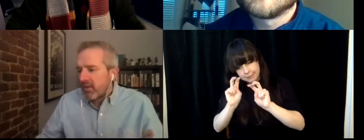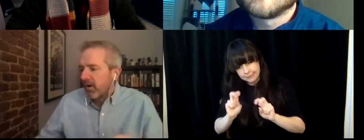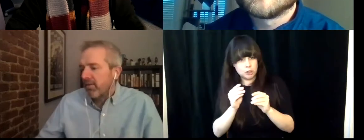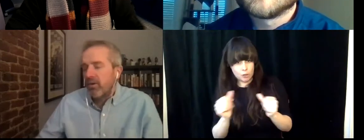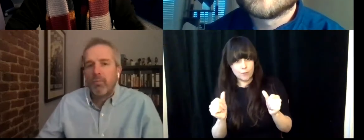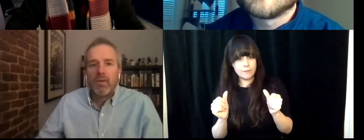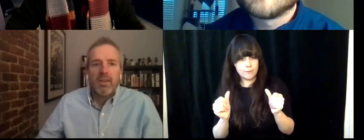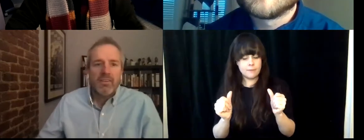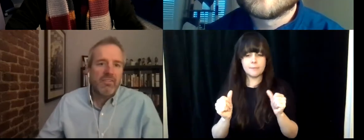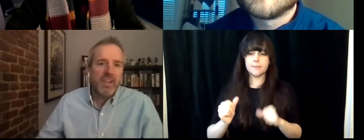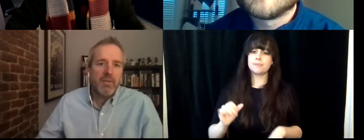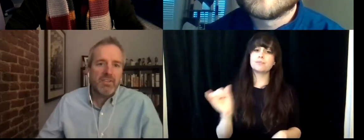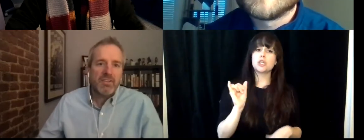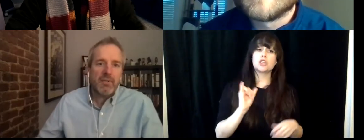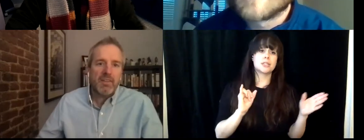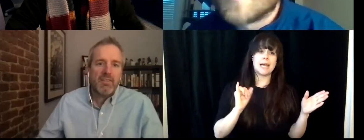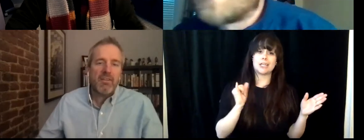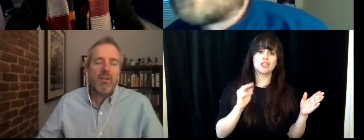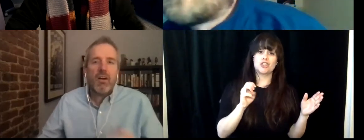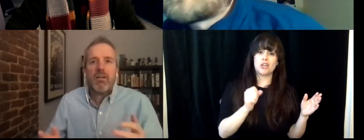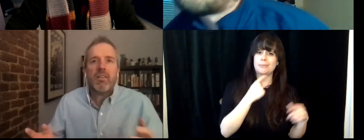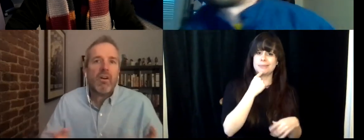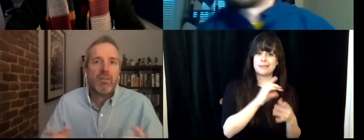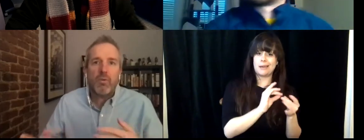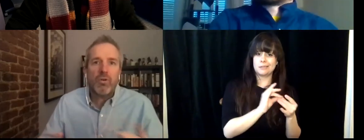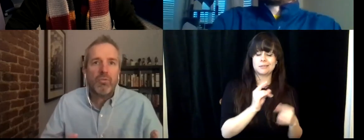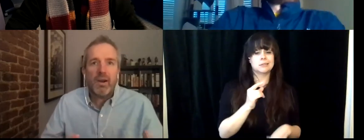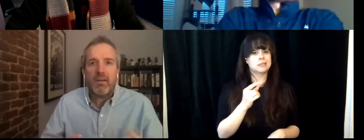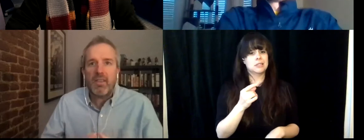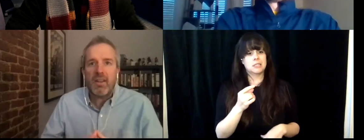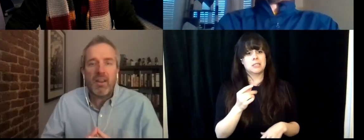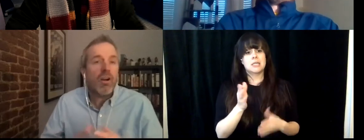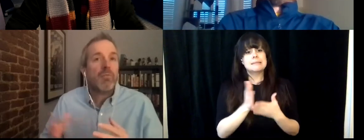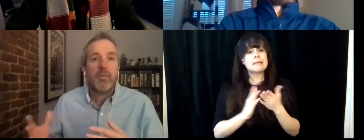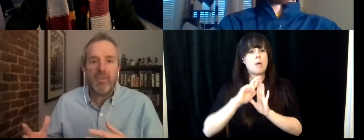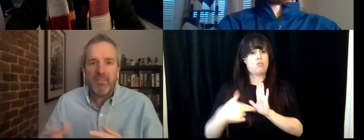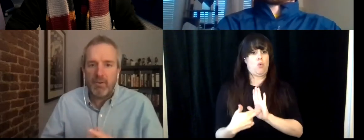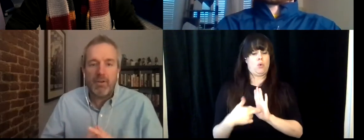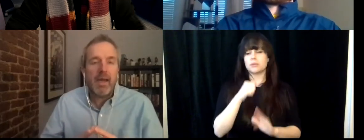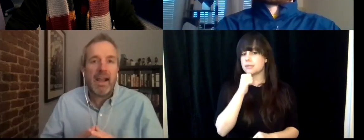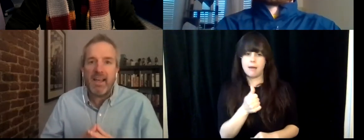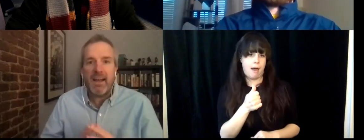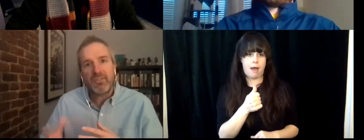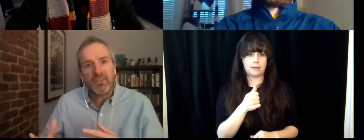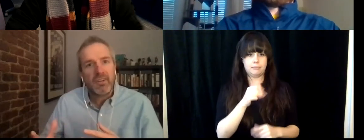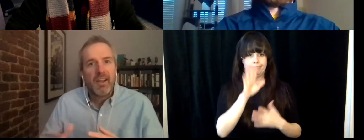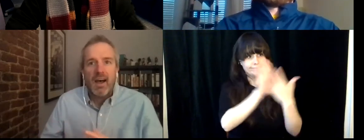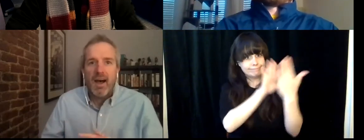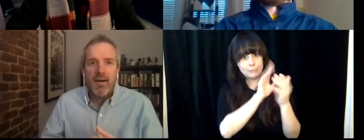But, just as Jane mentions, I mean, there are some roles where that aren't public facing. I mean, if you're back of the